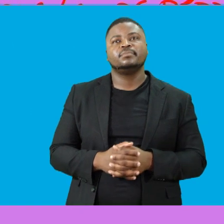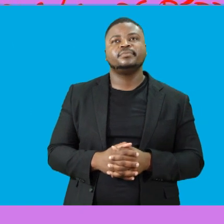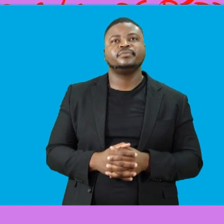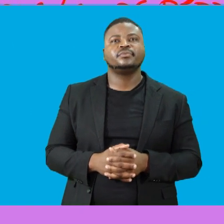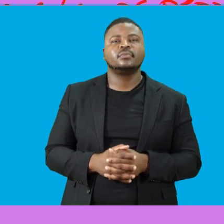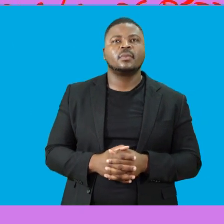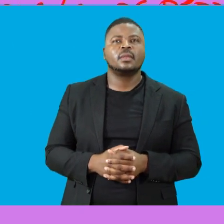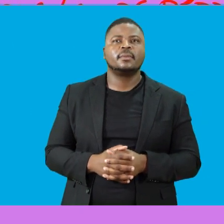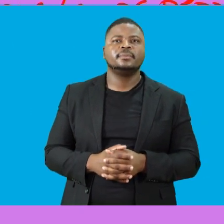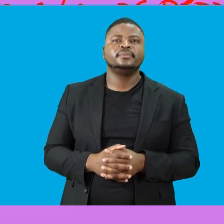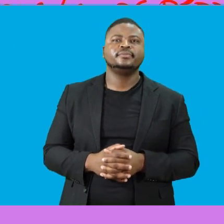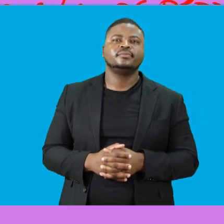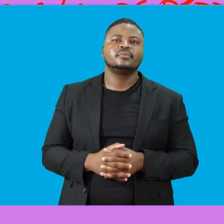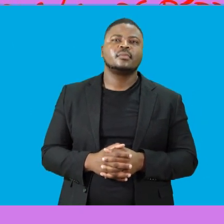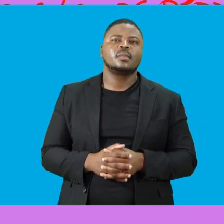5 to